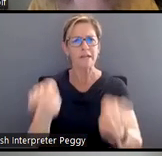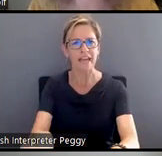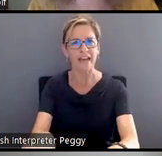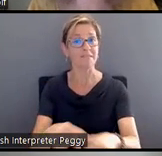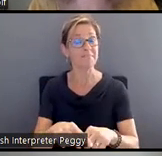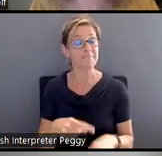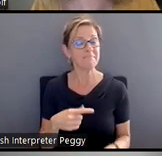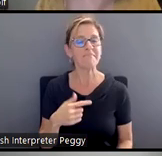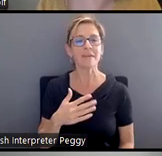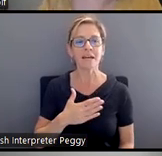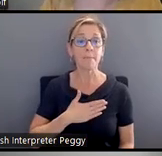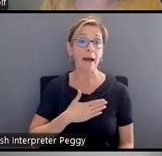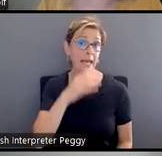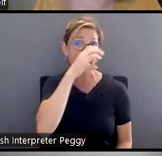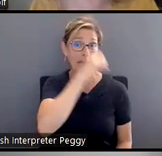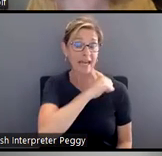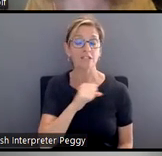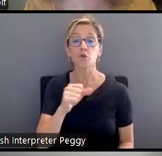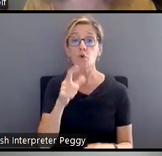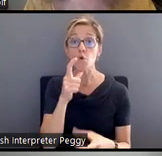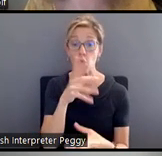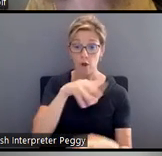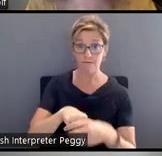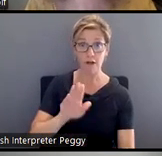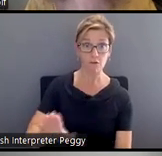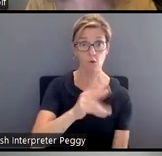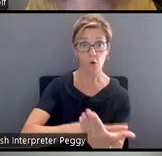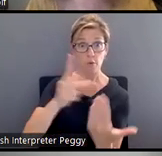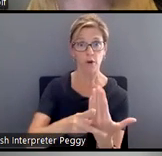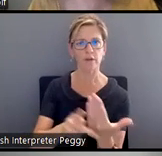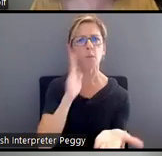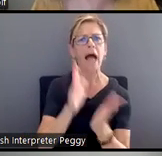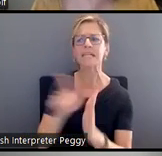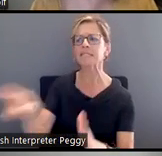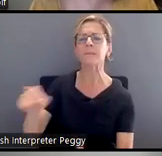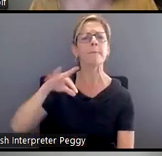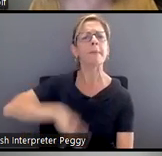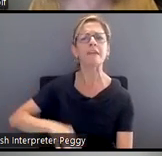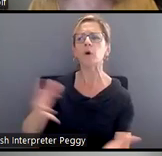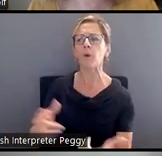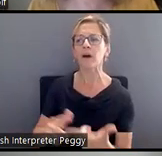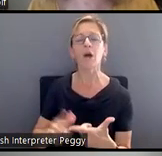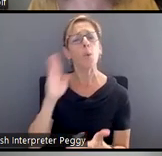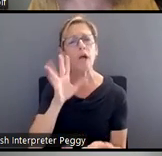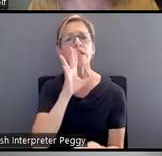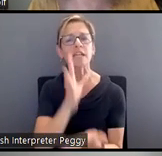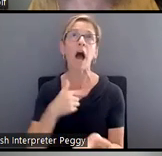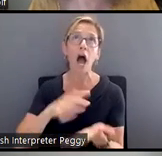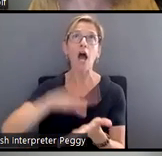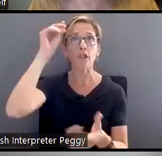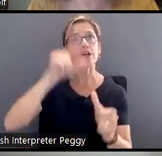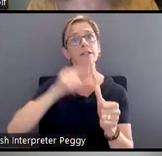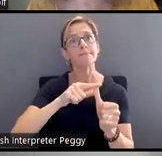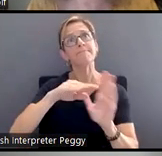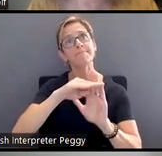we asked people who have taken your programs what they got out of it, they would mention the things they learned, but they would